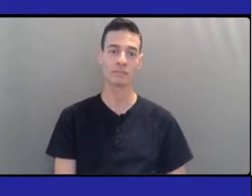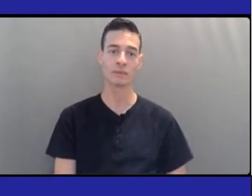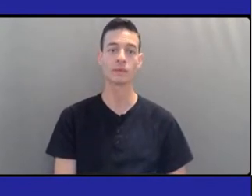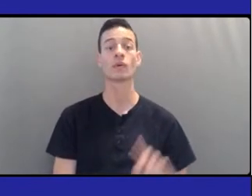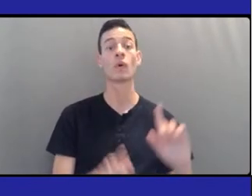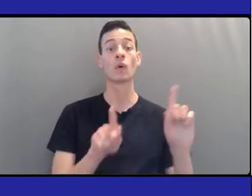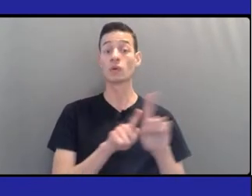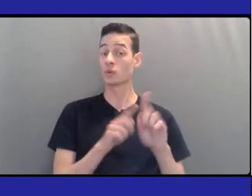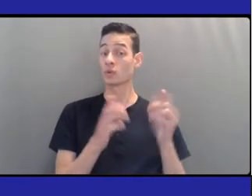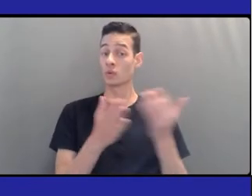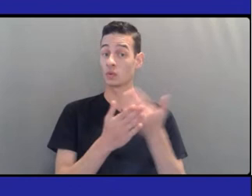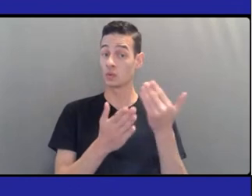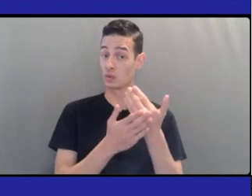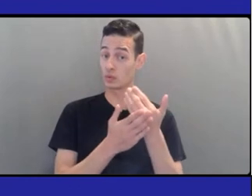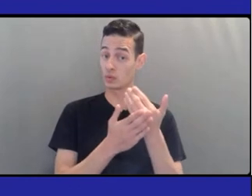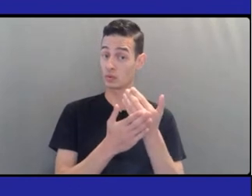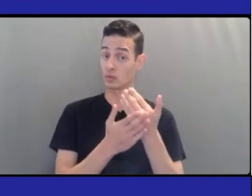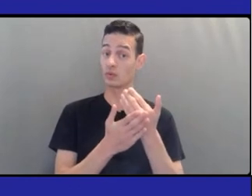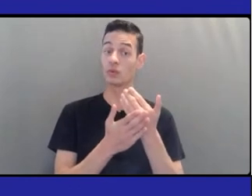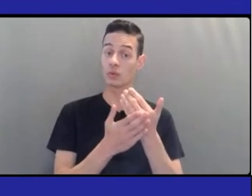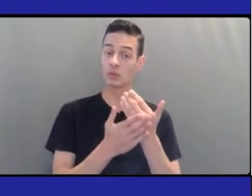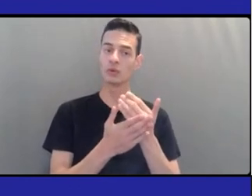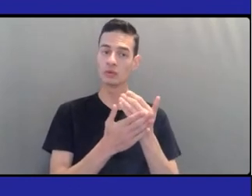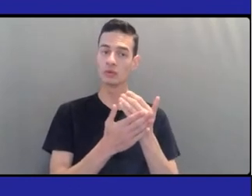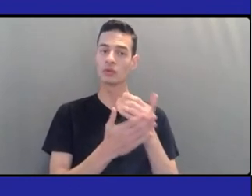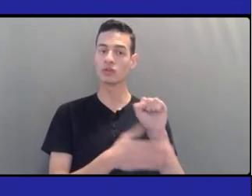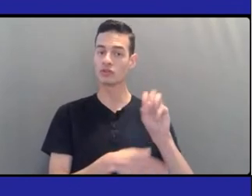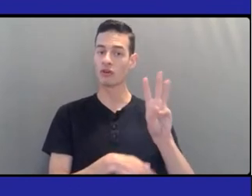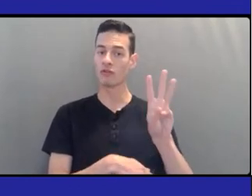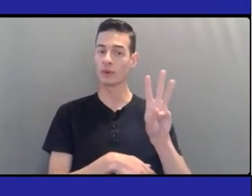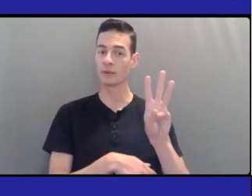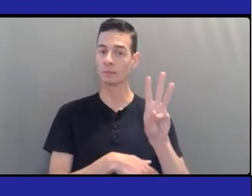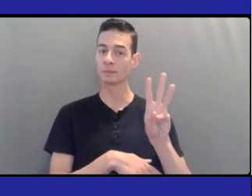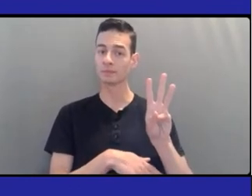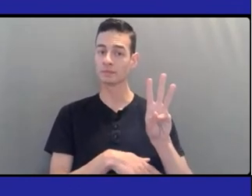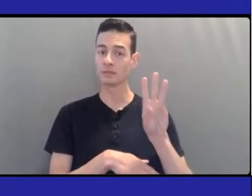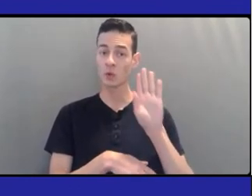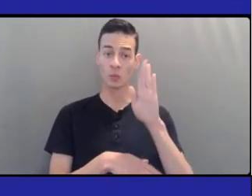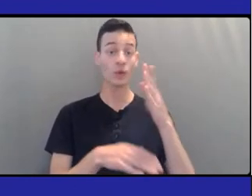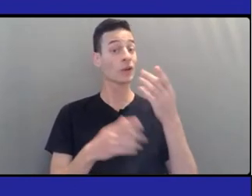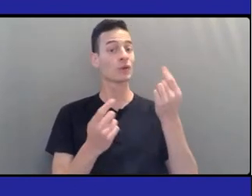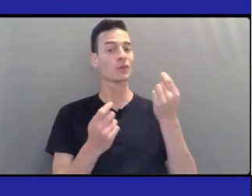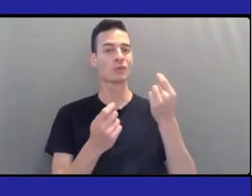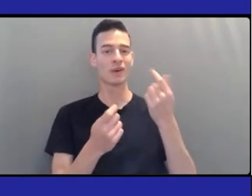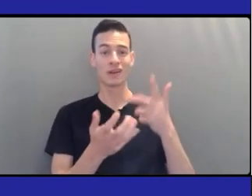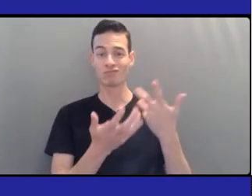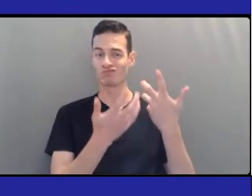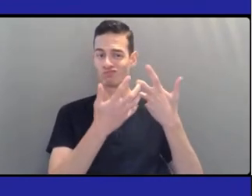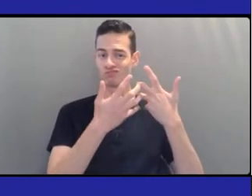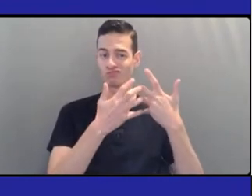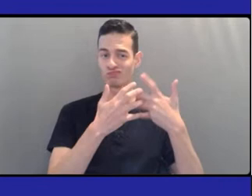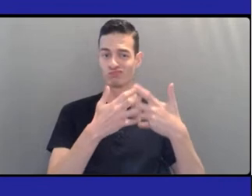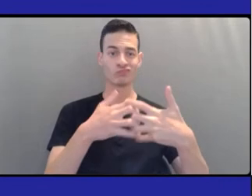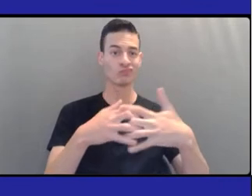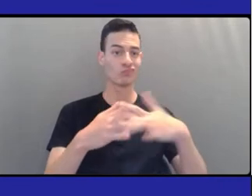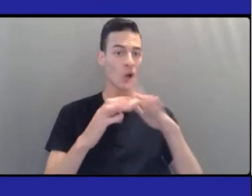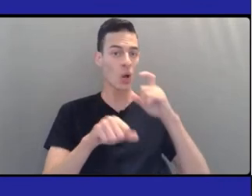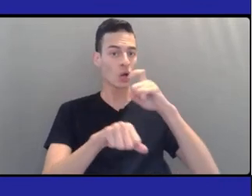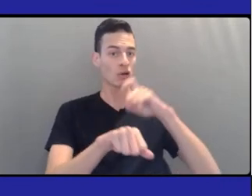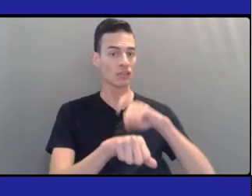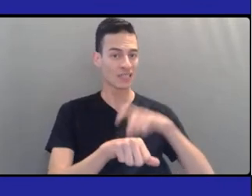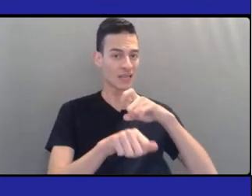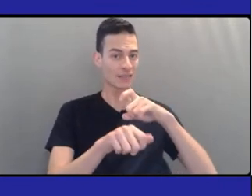software that they'll be implementing that we'll be able to integrate with Epic for on-time real